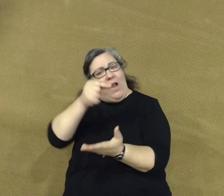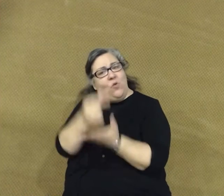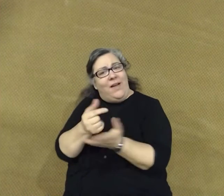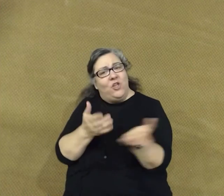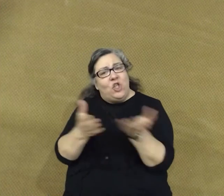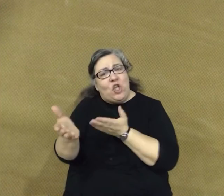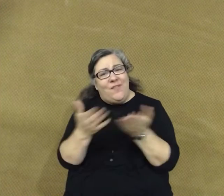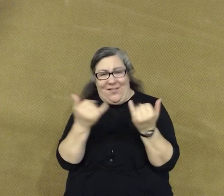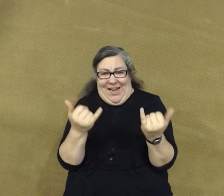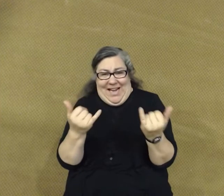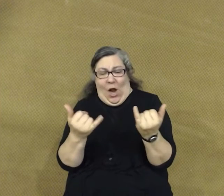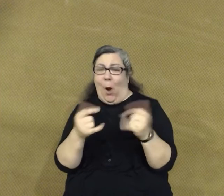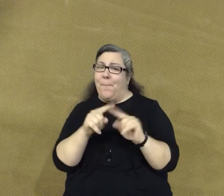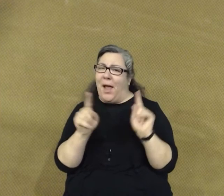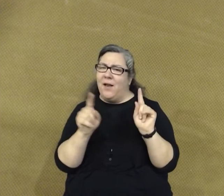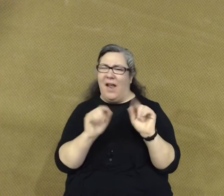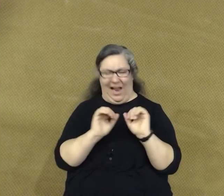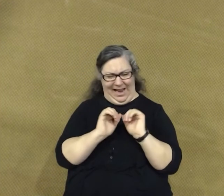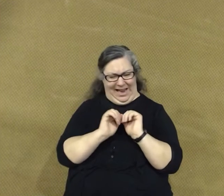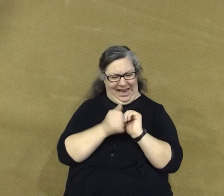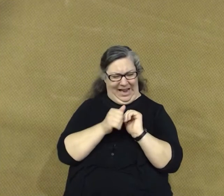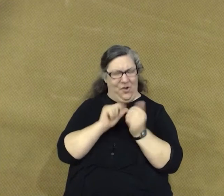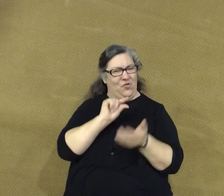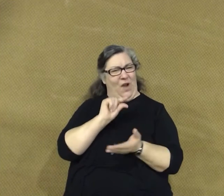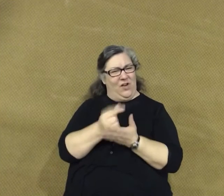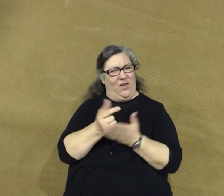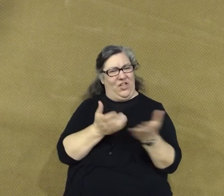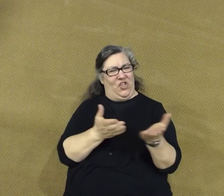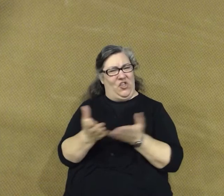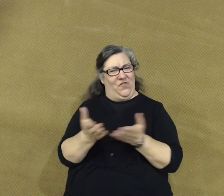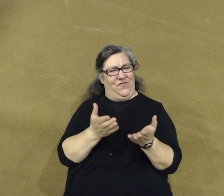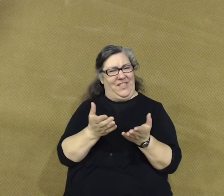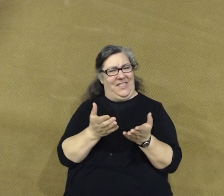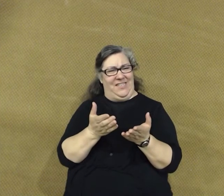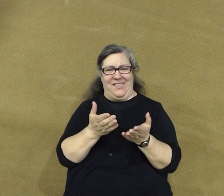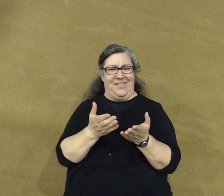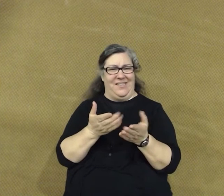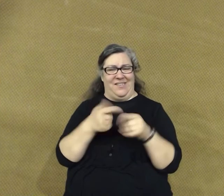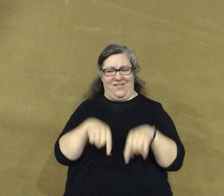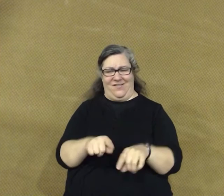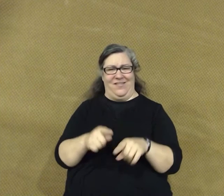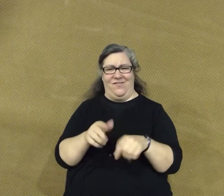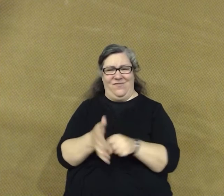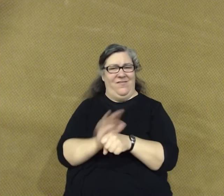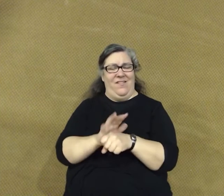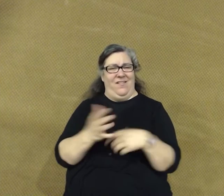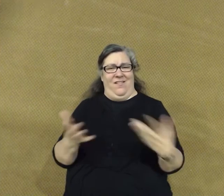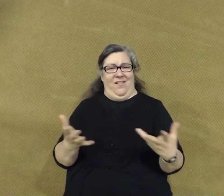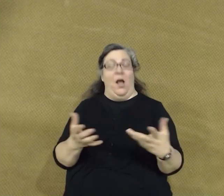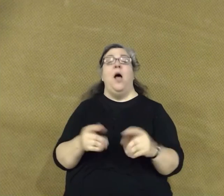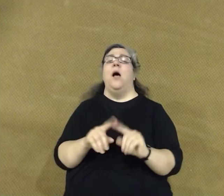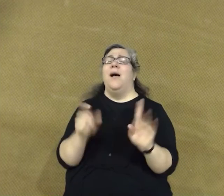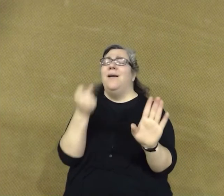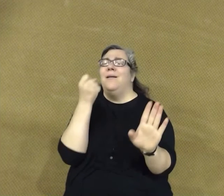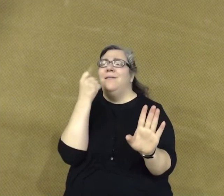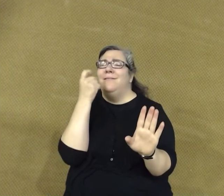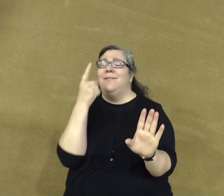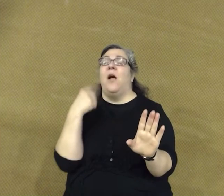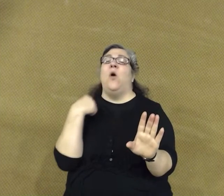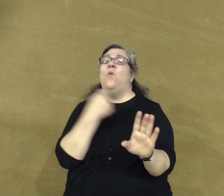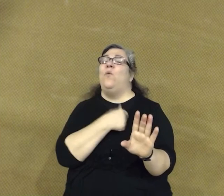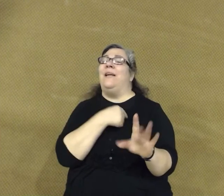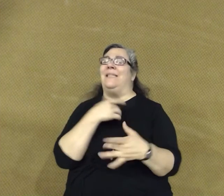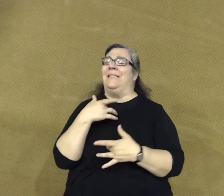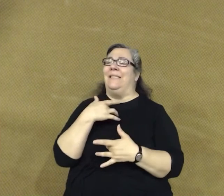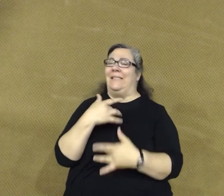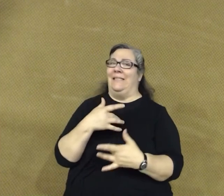graduation service. But how do you do graduation? I guess you can figure it out. But for us, we're more into being